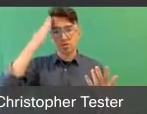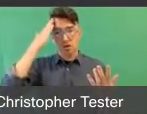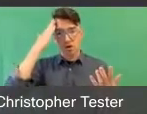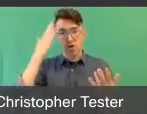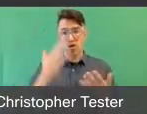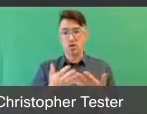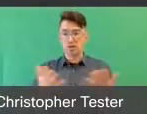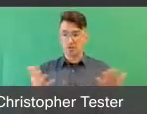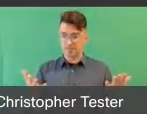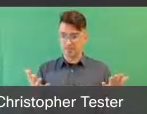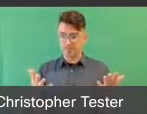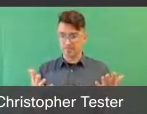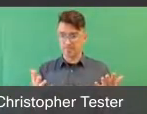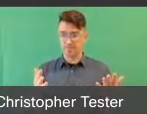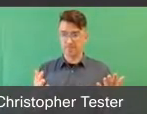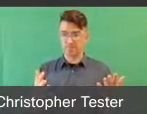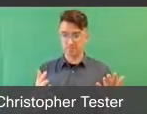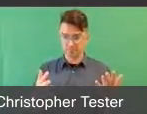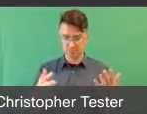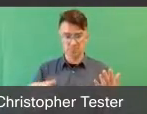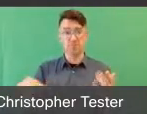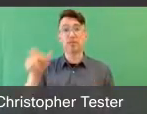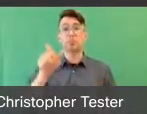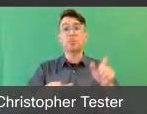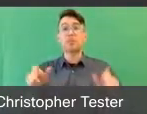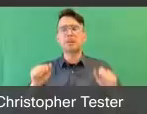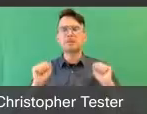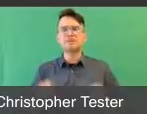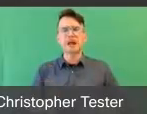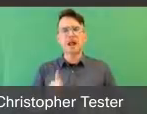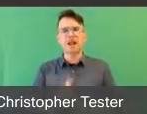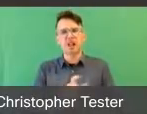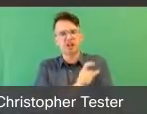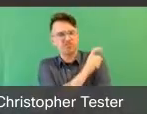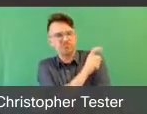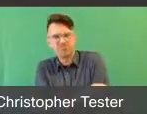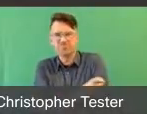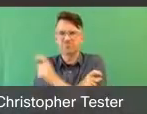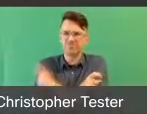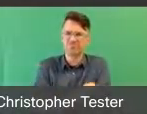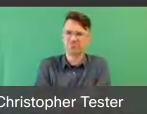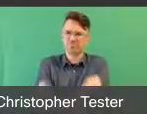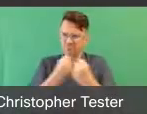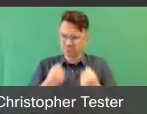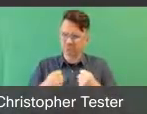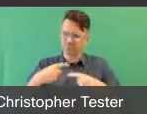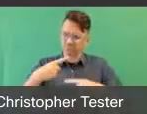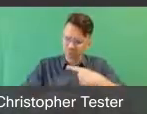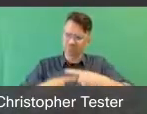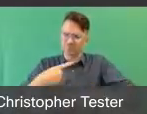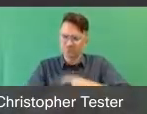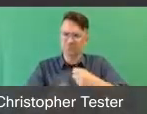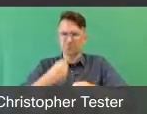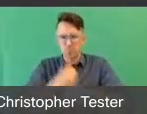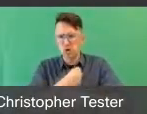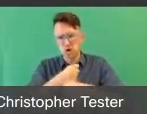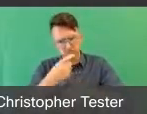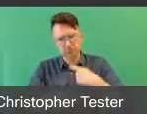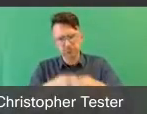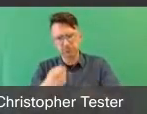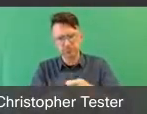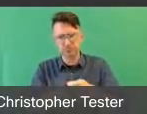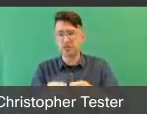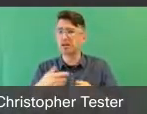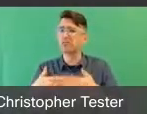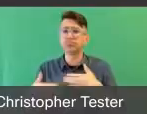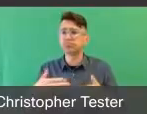vulnerable. Young people helping young people is essential. I hope all of us will come